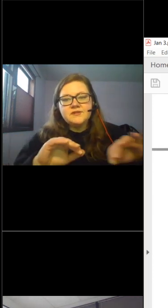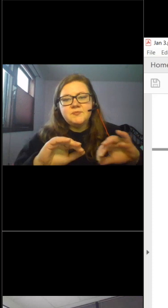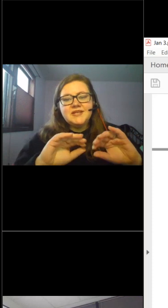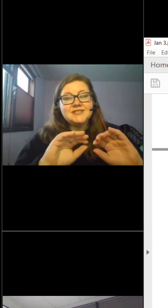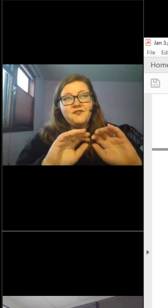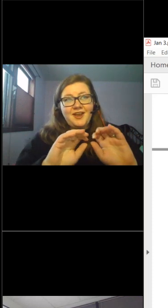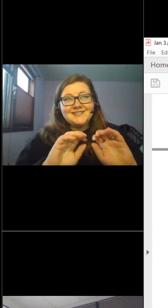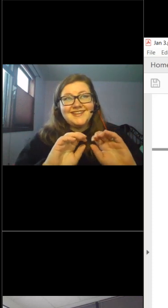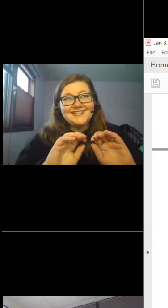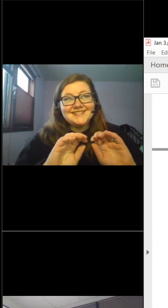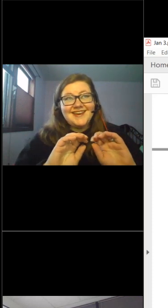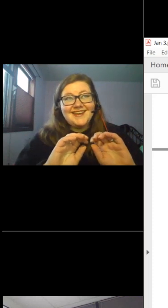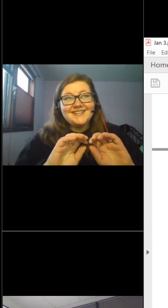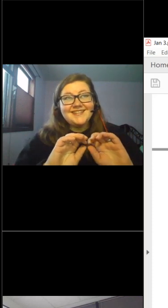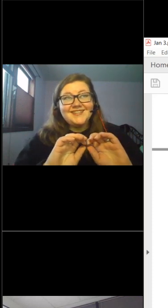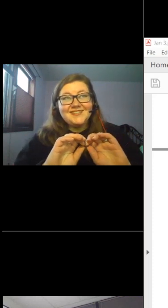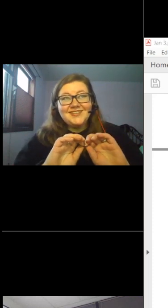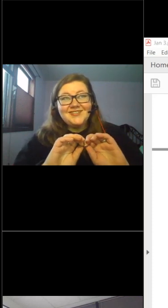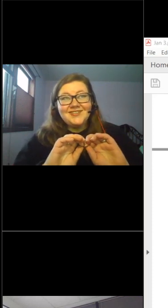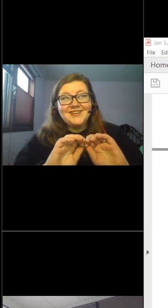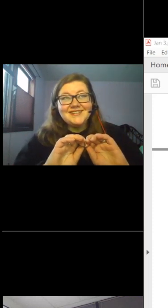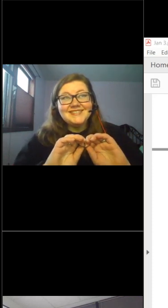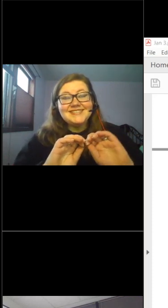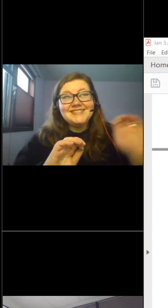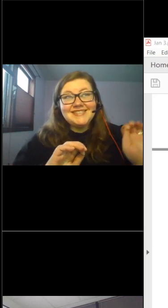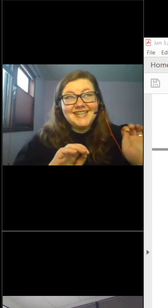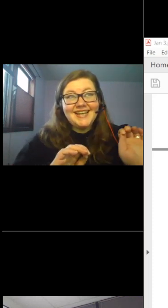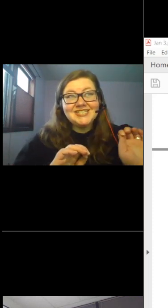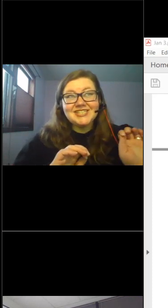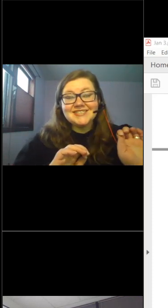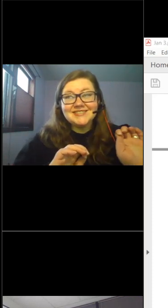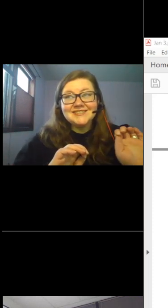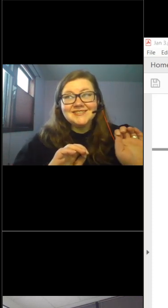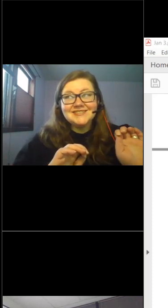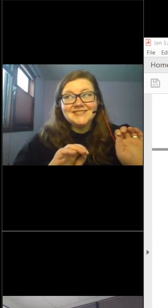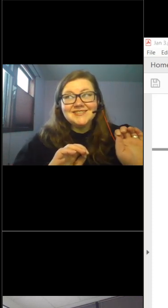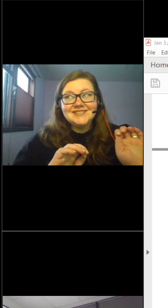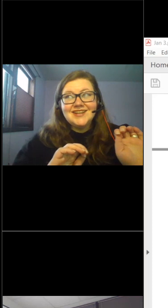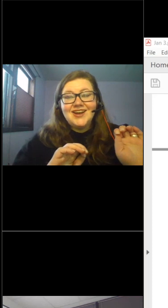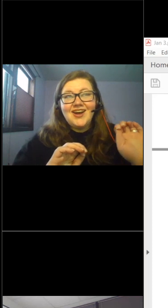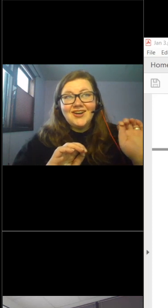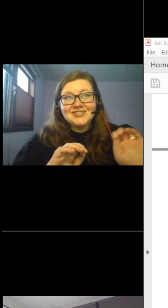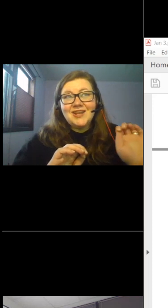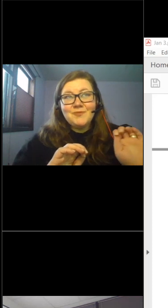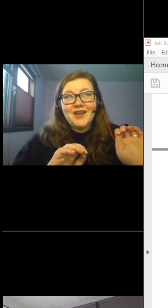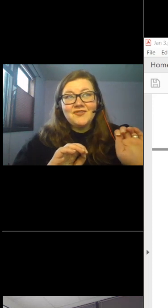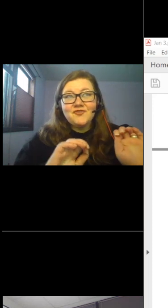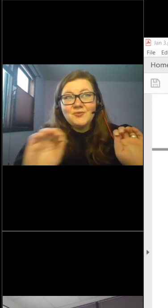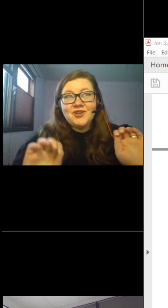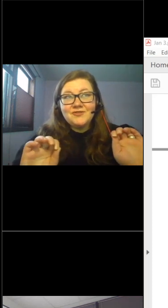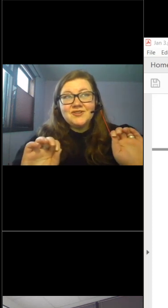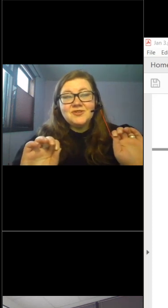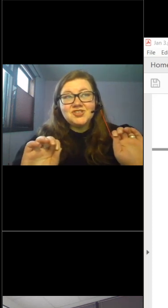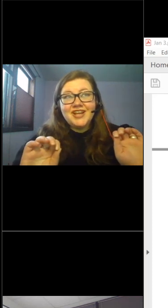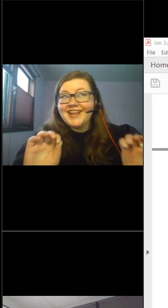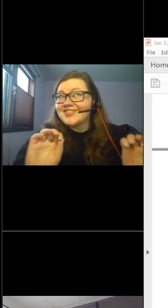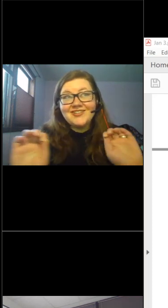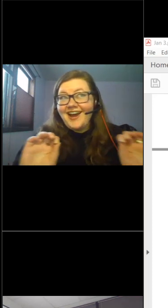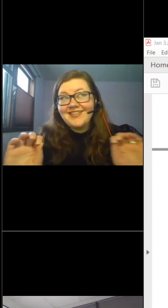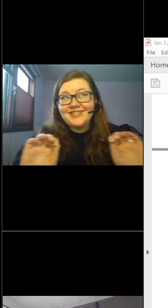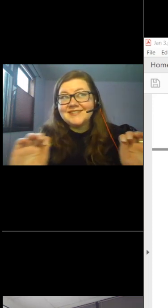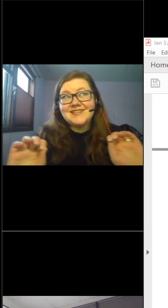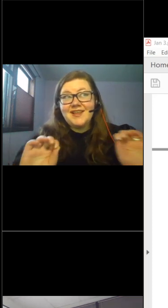The big difference is that your CEHs are separate from your renewal training.